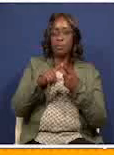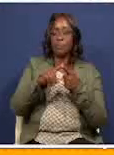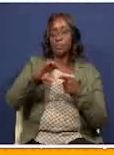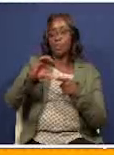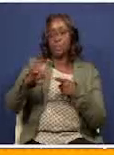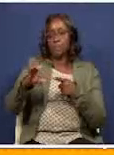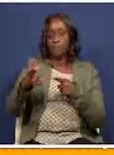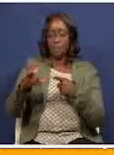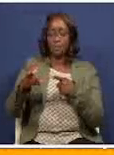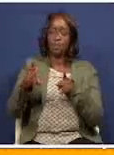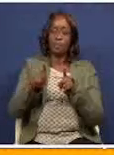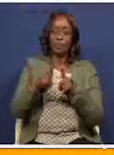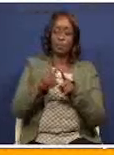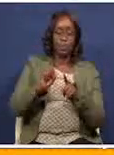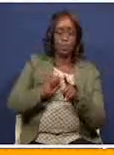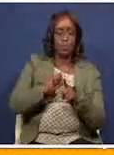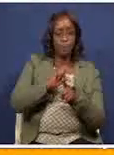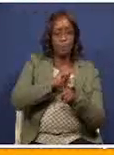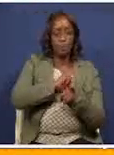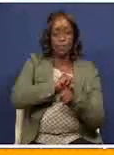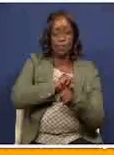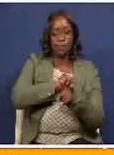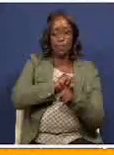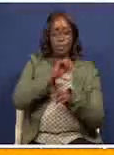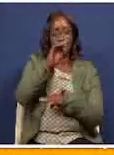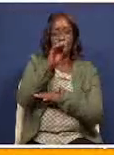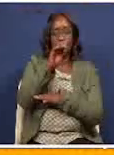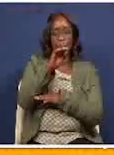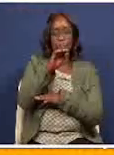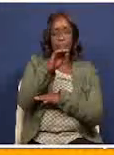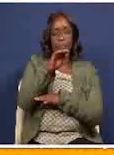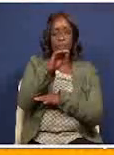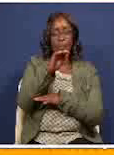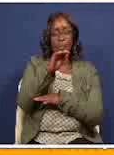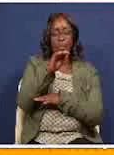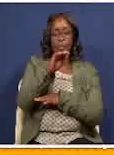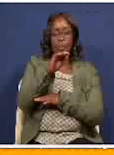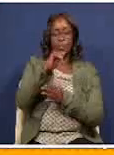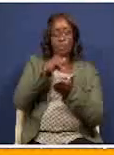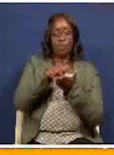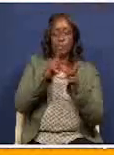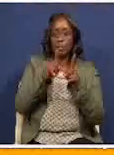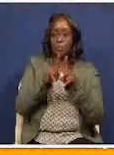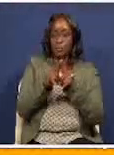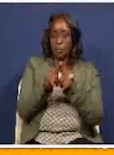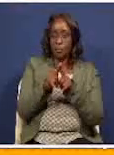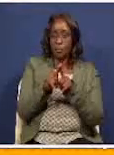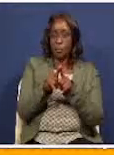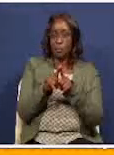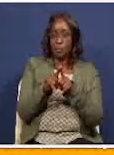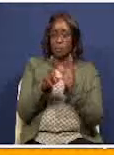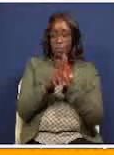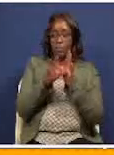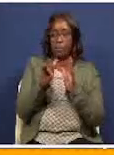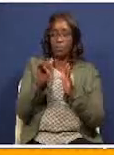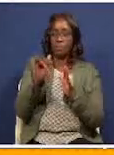County, na nikumbungi ya Senate itarikoti ine ya biru kwa riria ontubu. Antonia Kenwa wakili